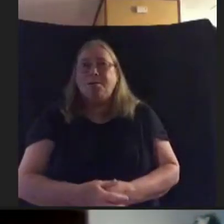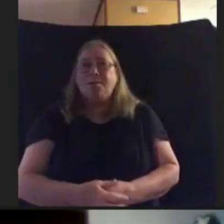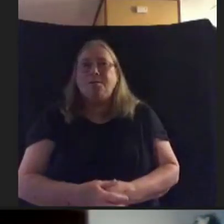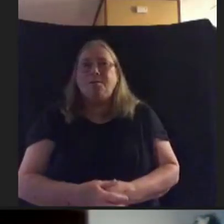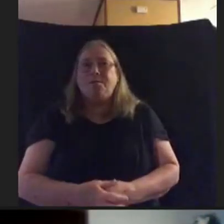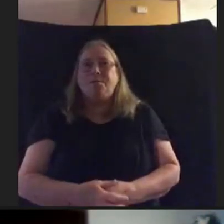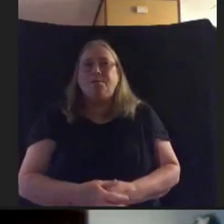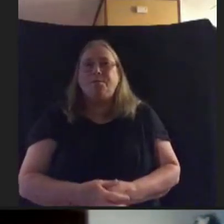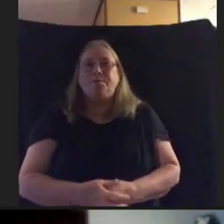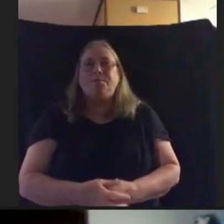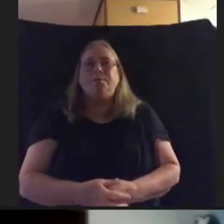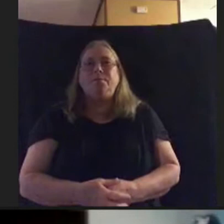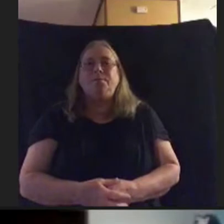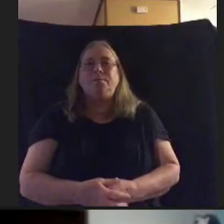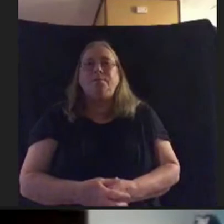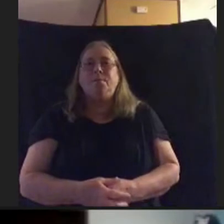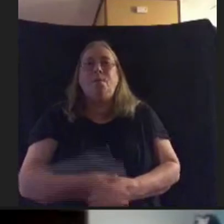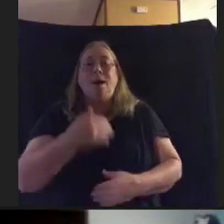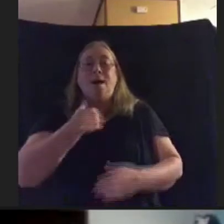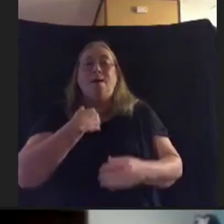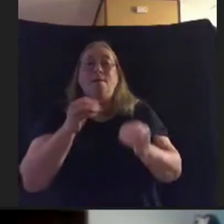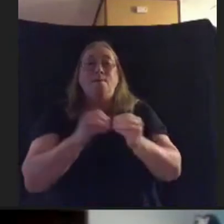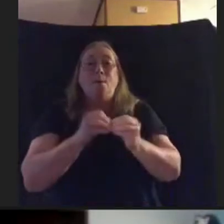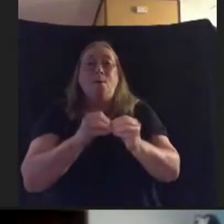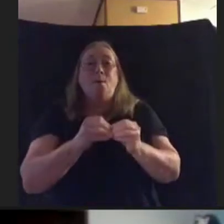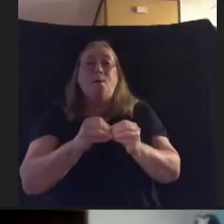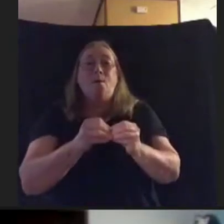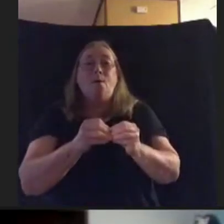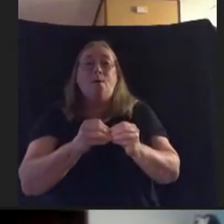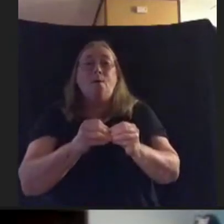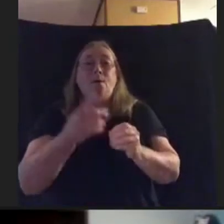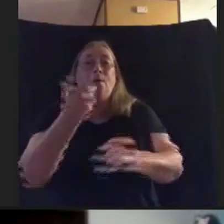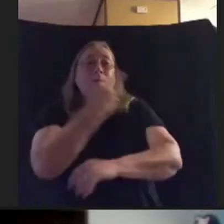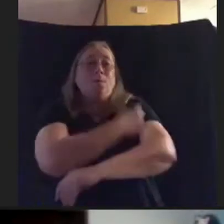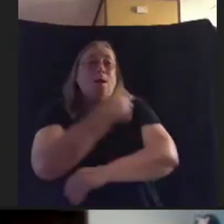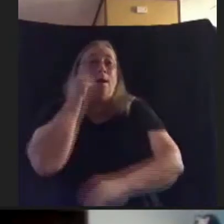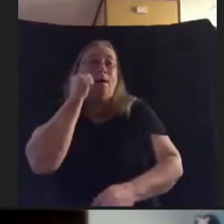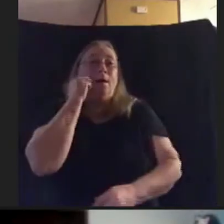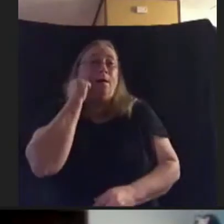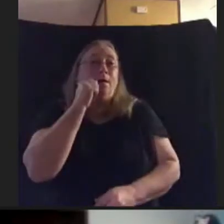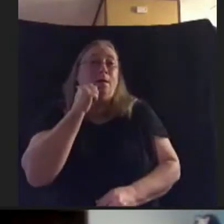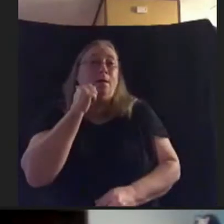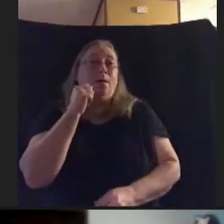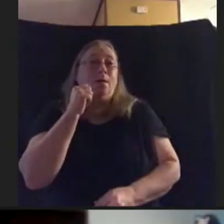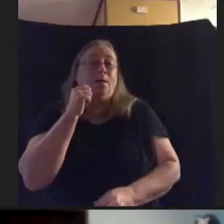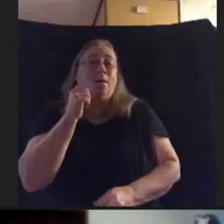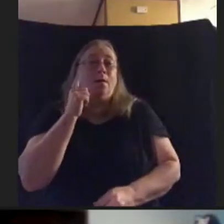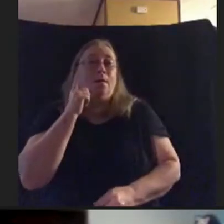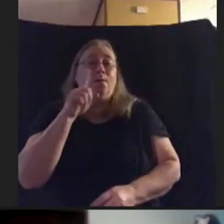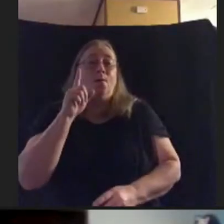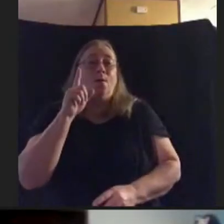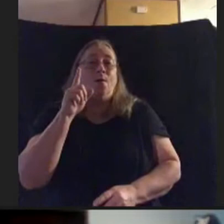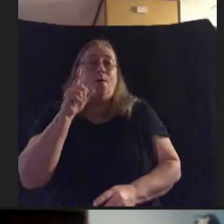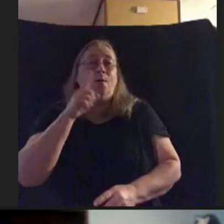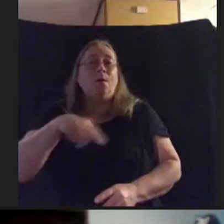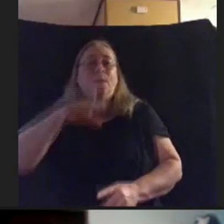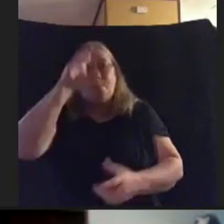we have more anecdotes than I think qualitative data that could speak definitively to that. Paul, anything to add?